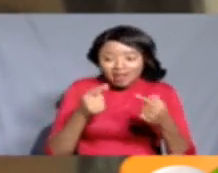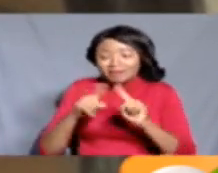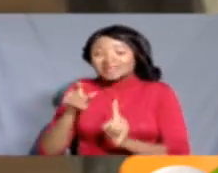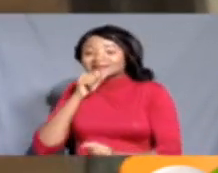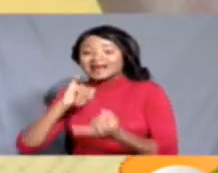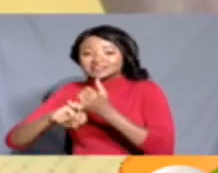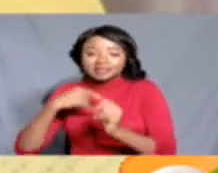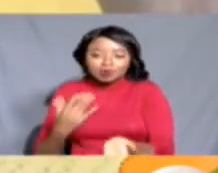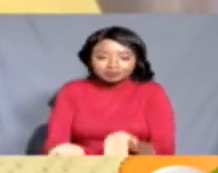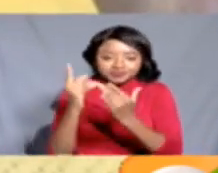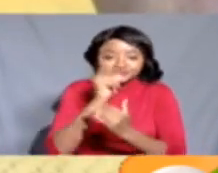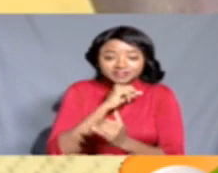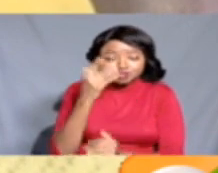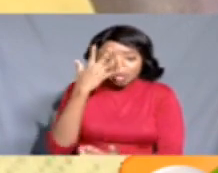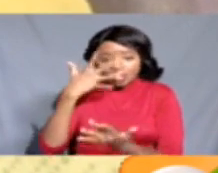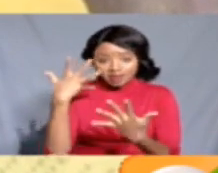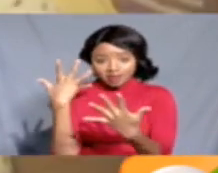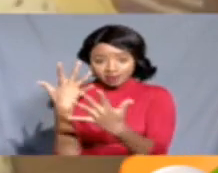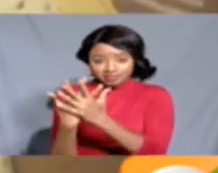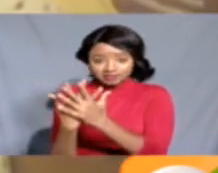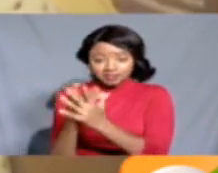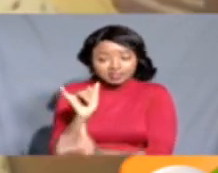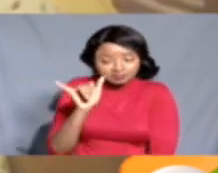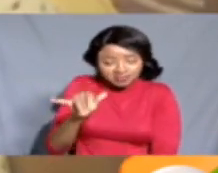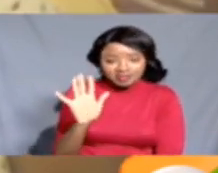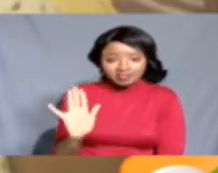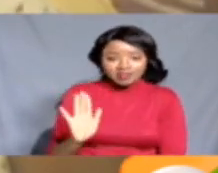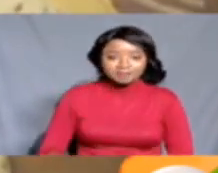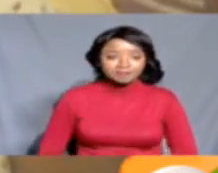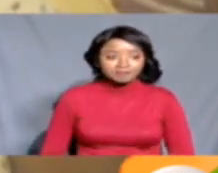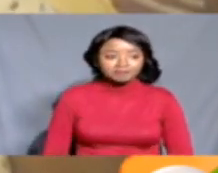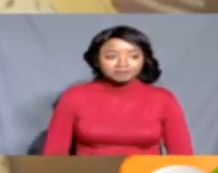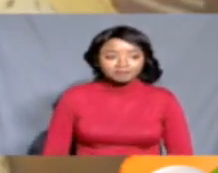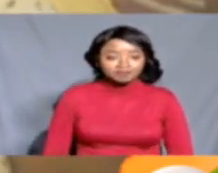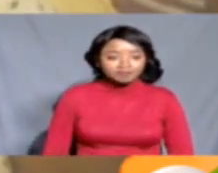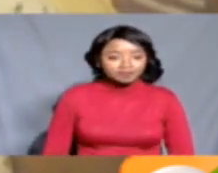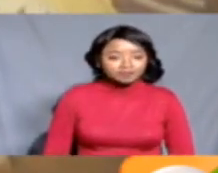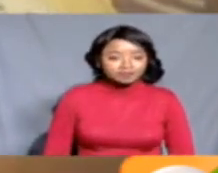to the Karatina police station where he will be remanded